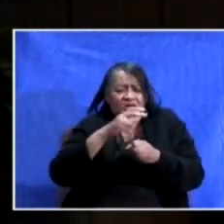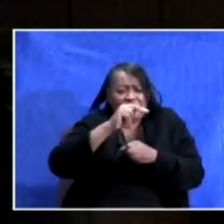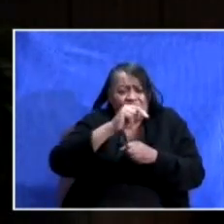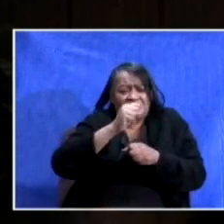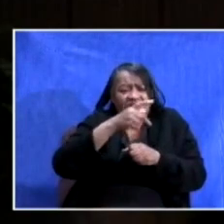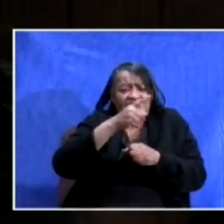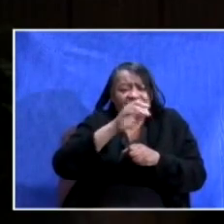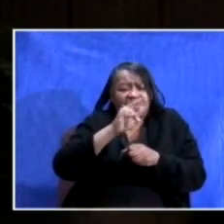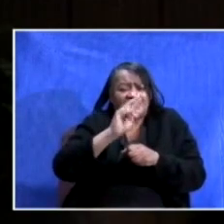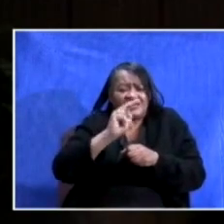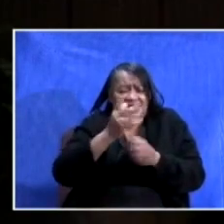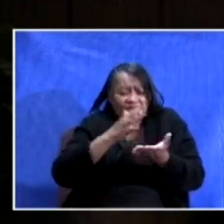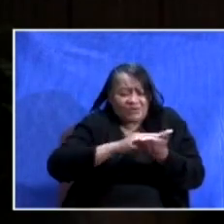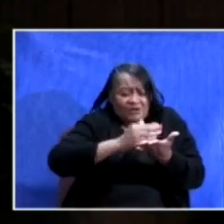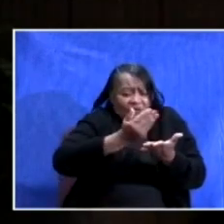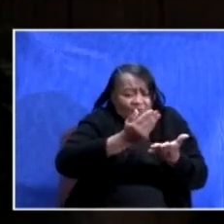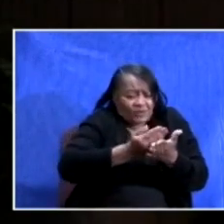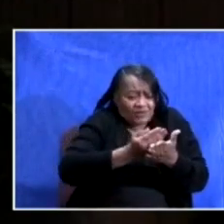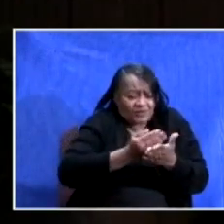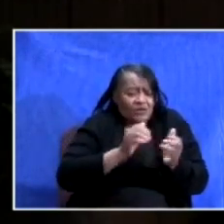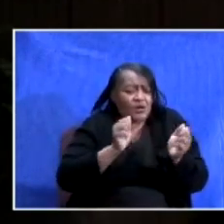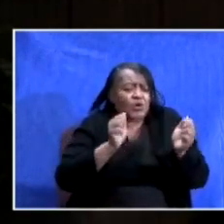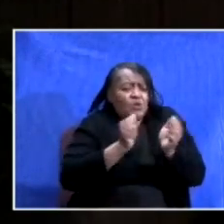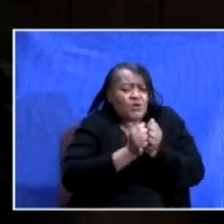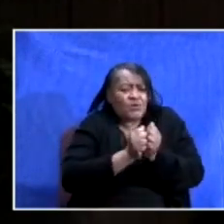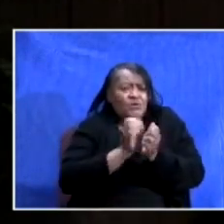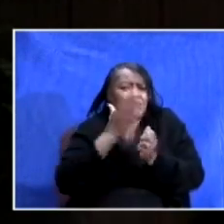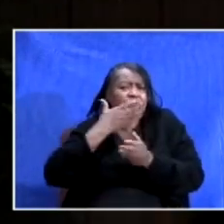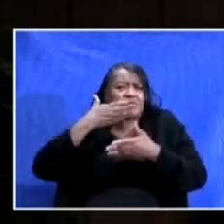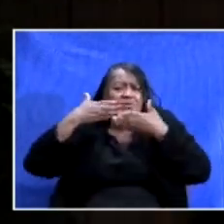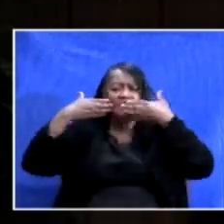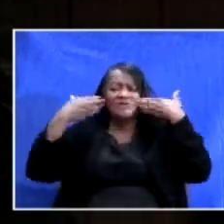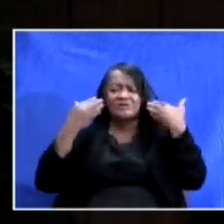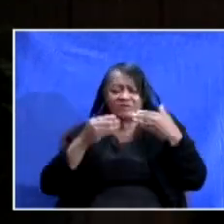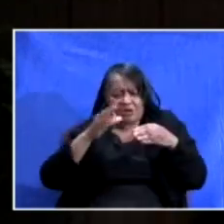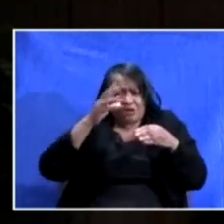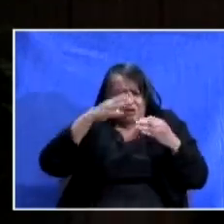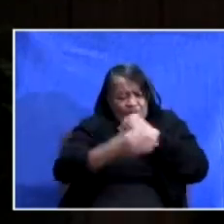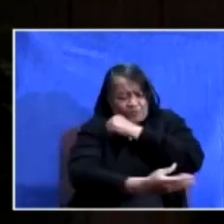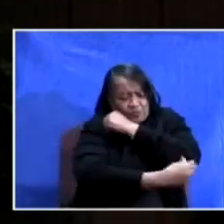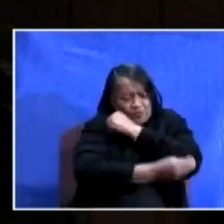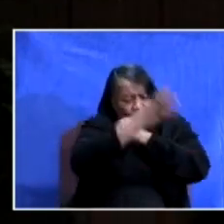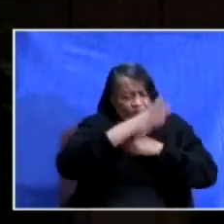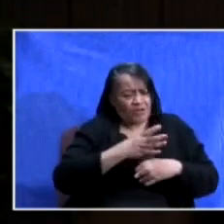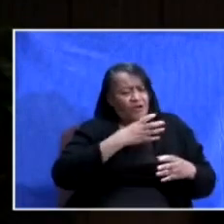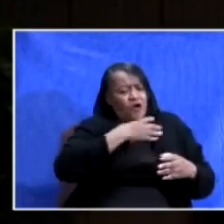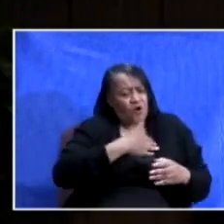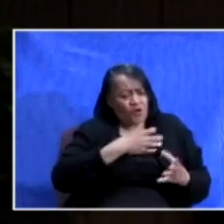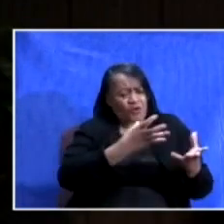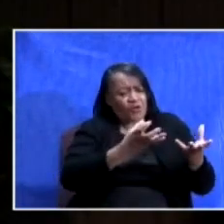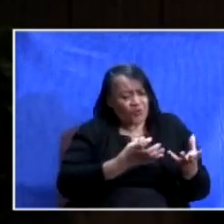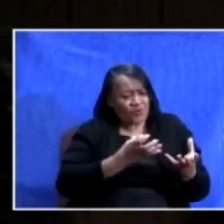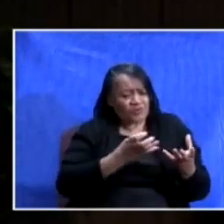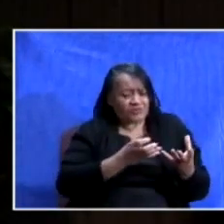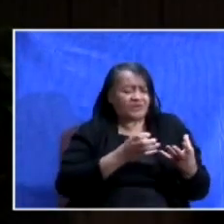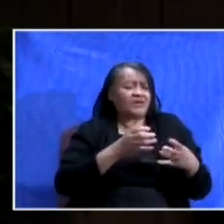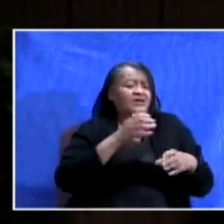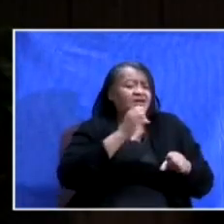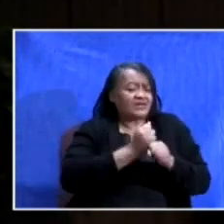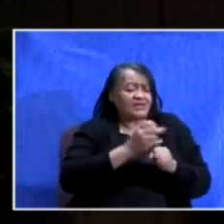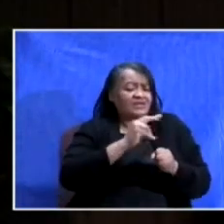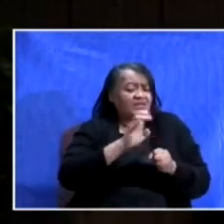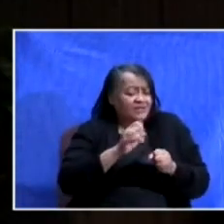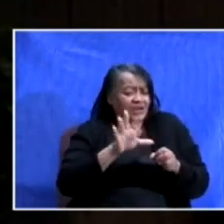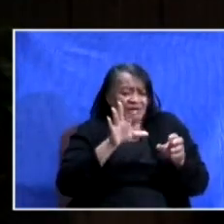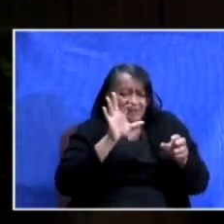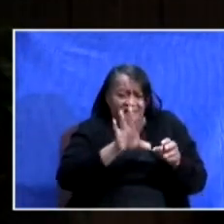napkins that we wipe our face with so he could just pick through the napkins and find something to eat.